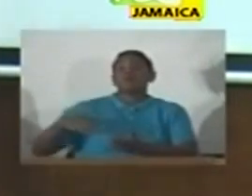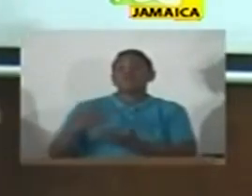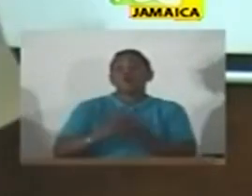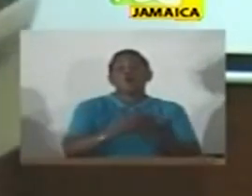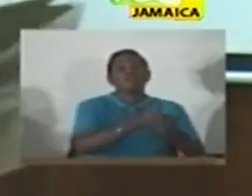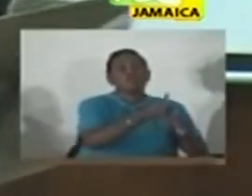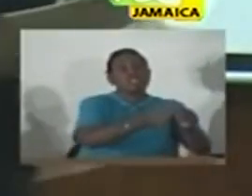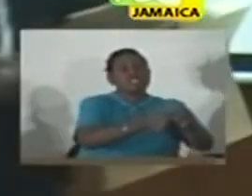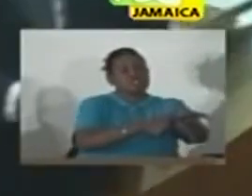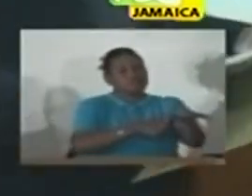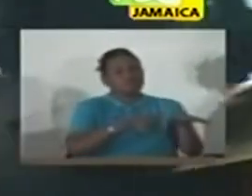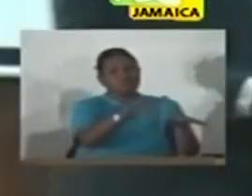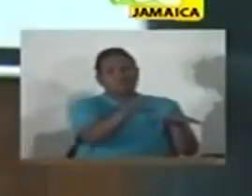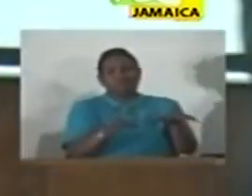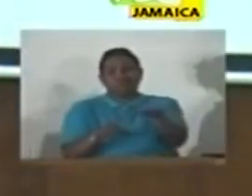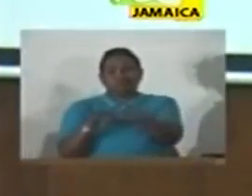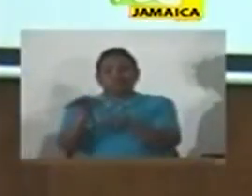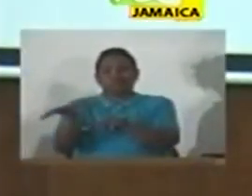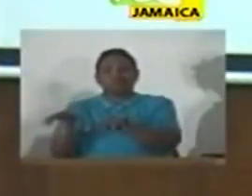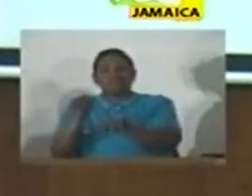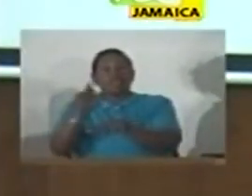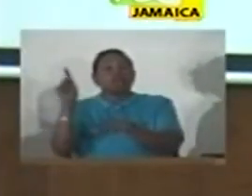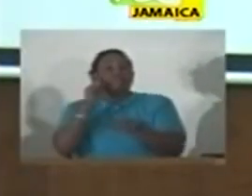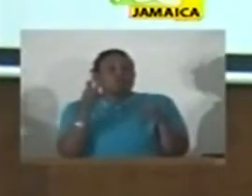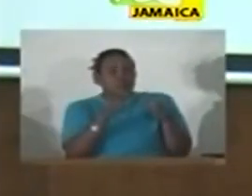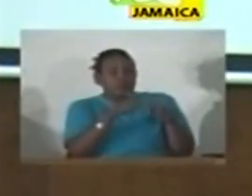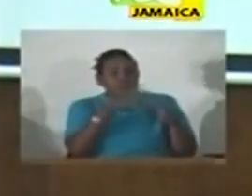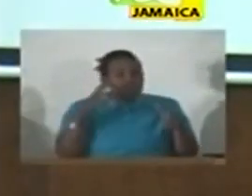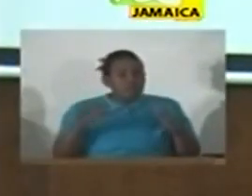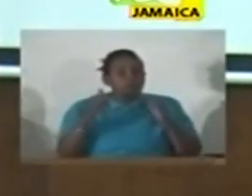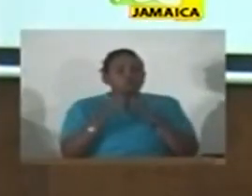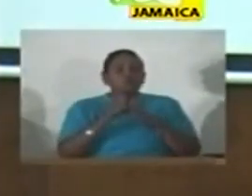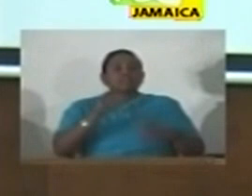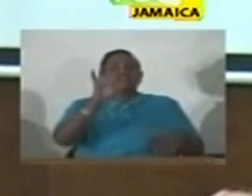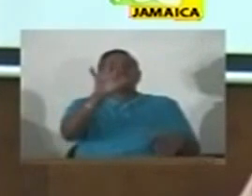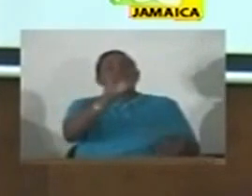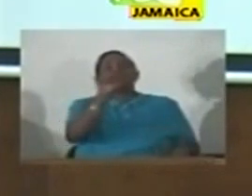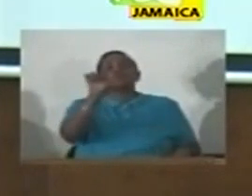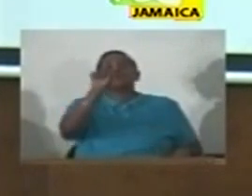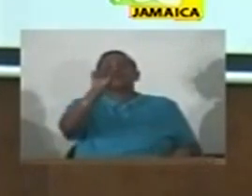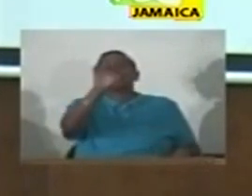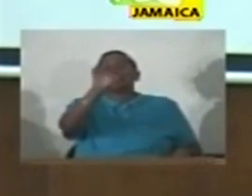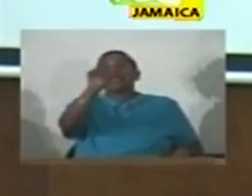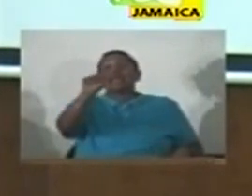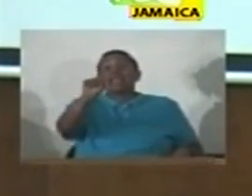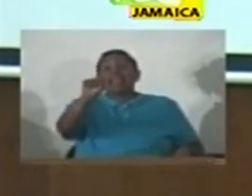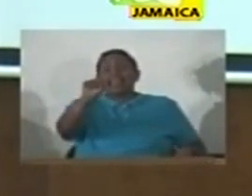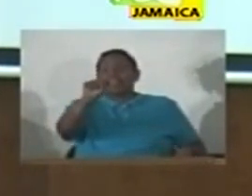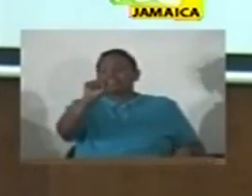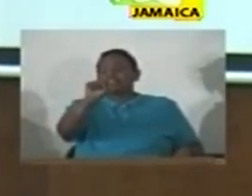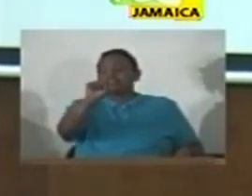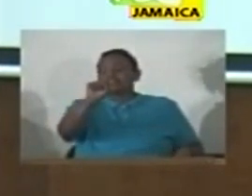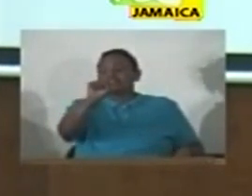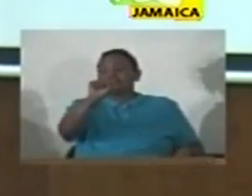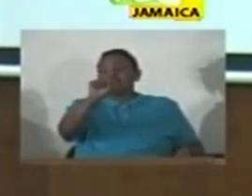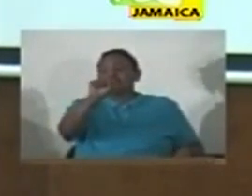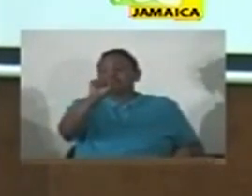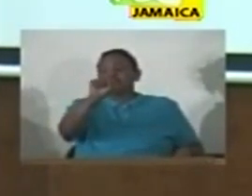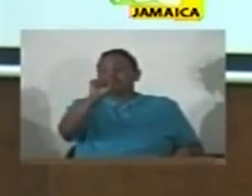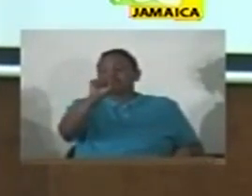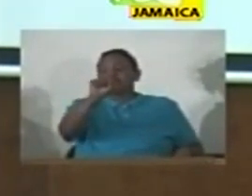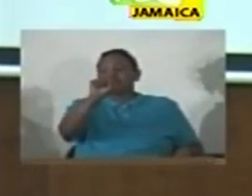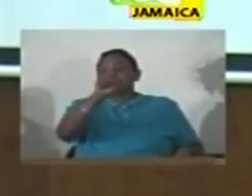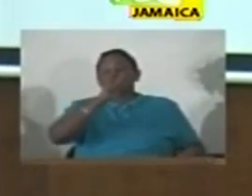acre by small farmers with 5 to 20 acres versus the